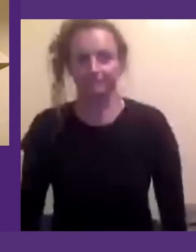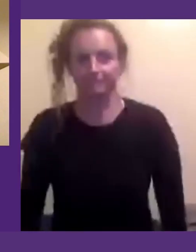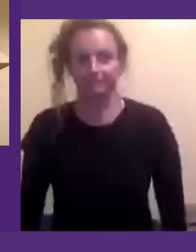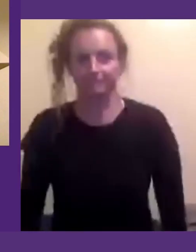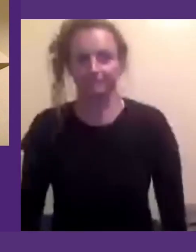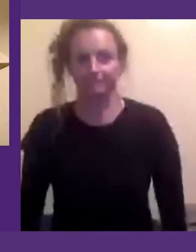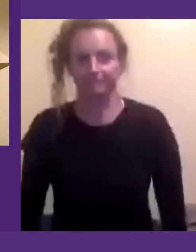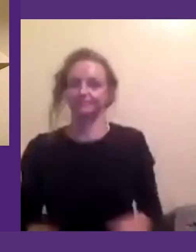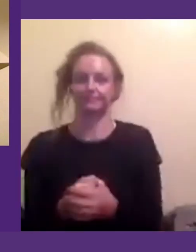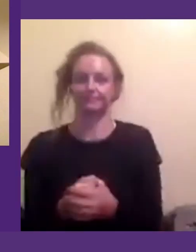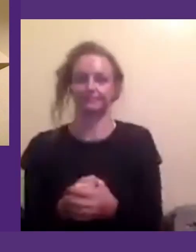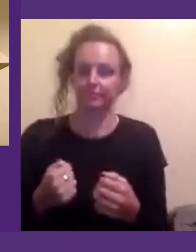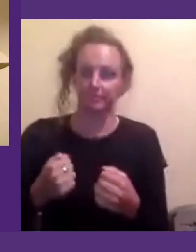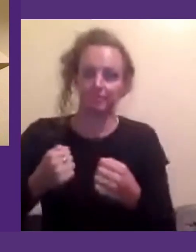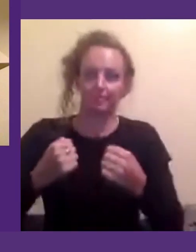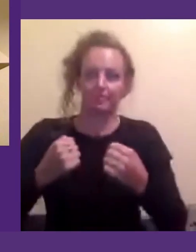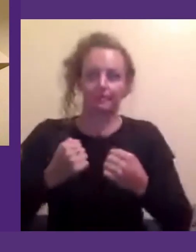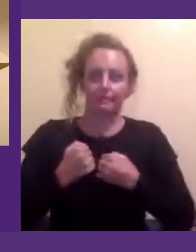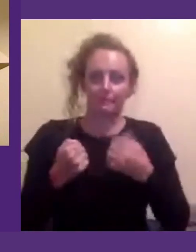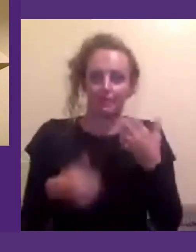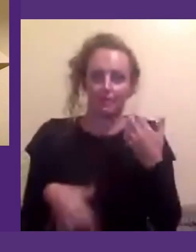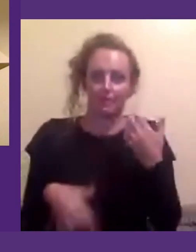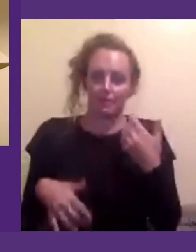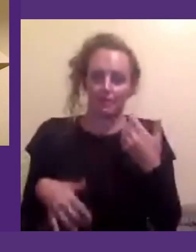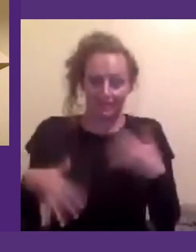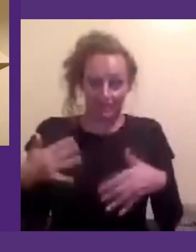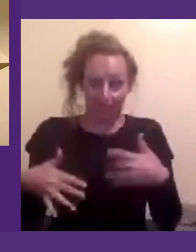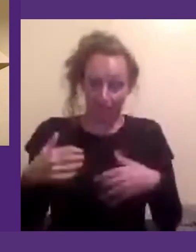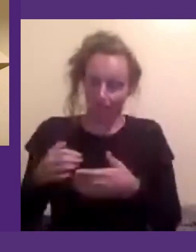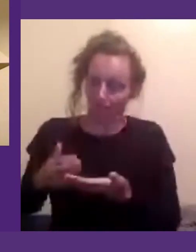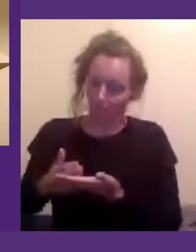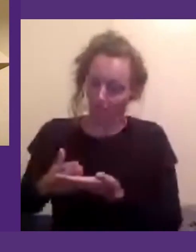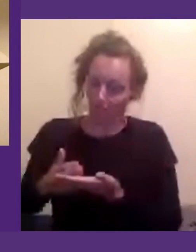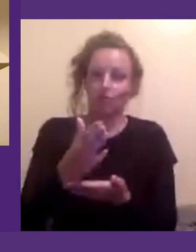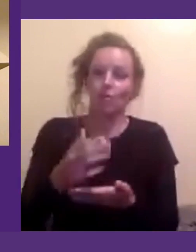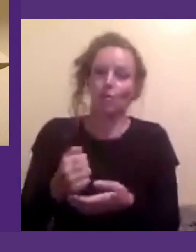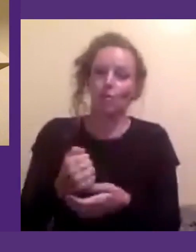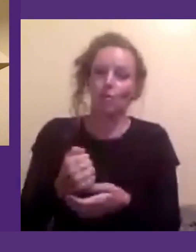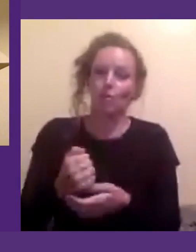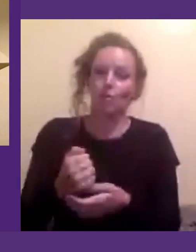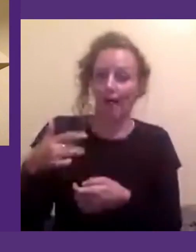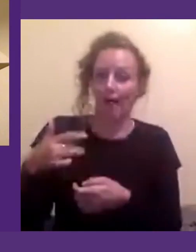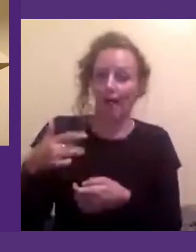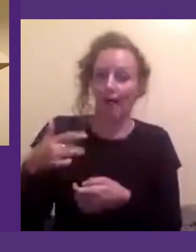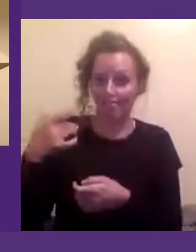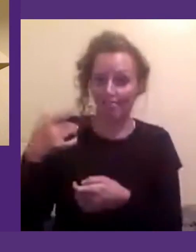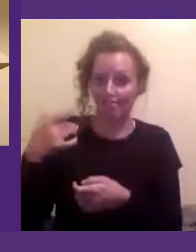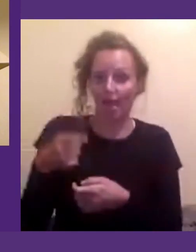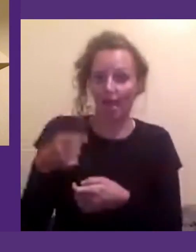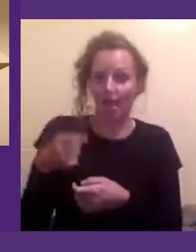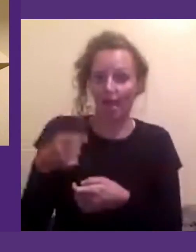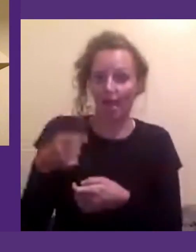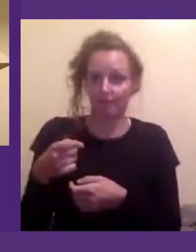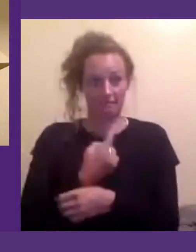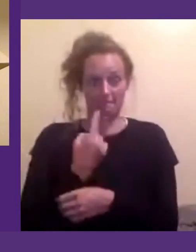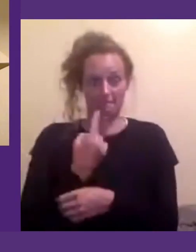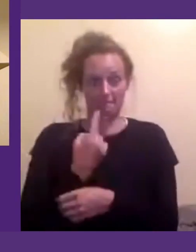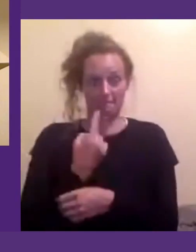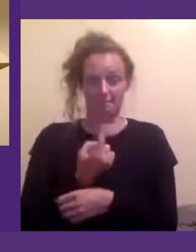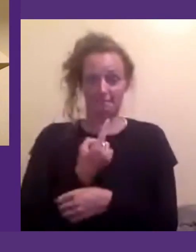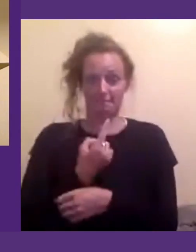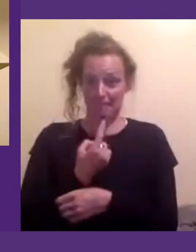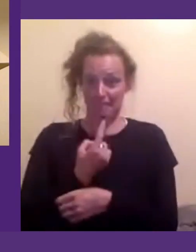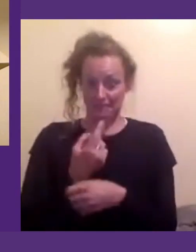life never came from being wobbly, but it's come from living in a world that